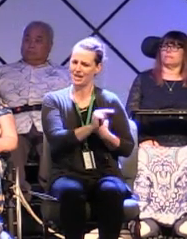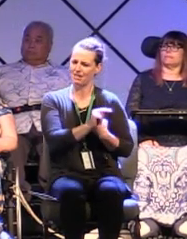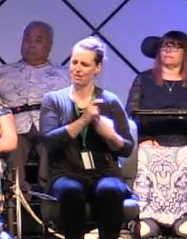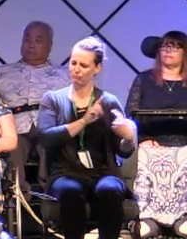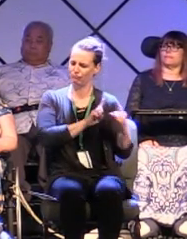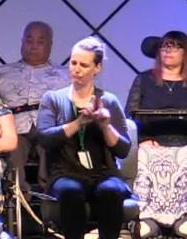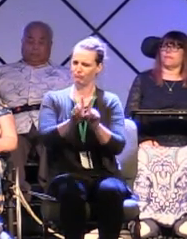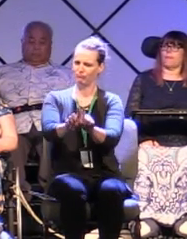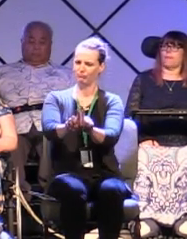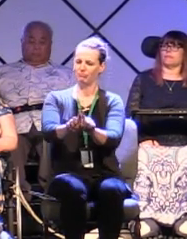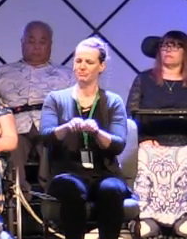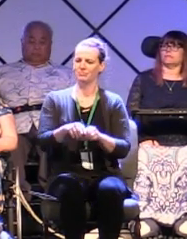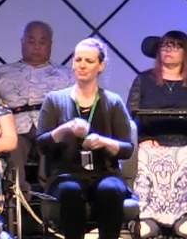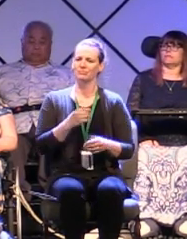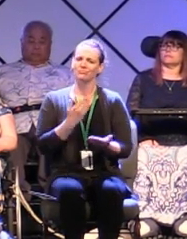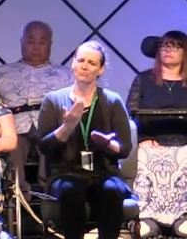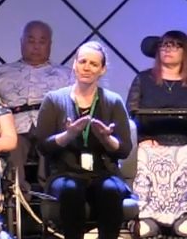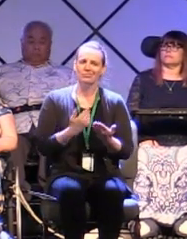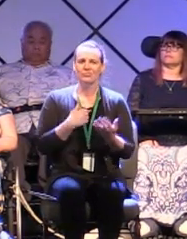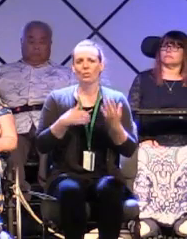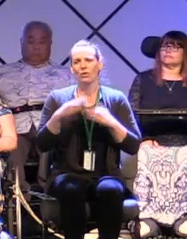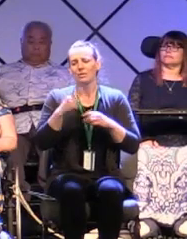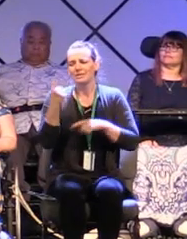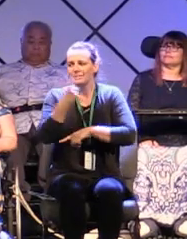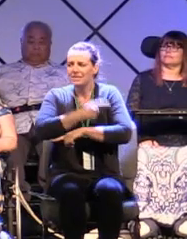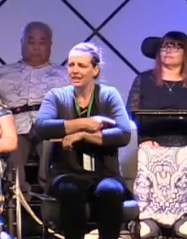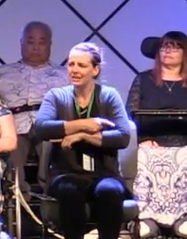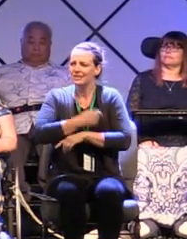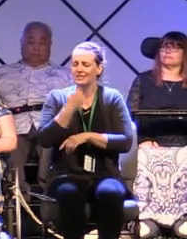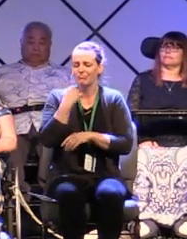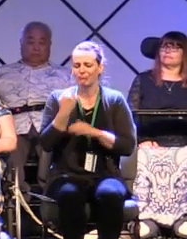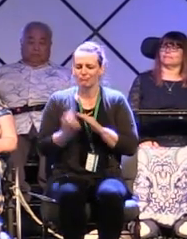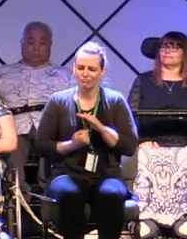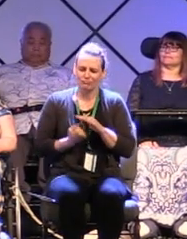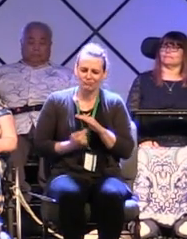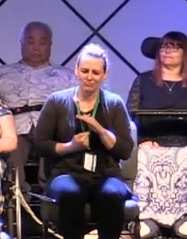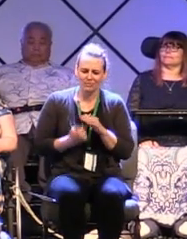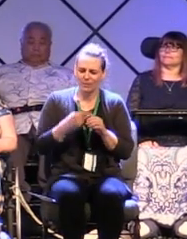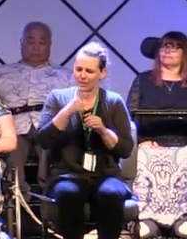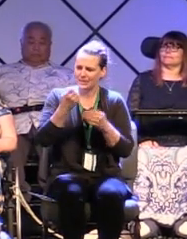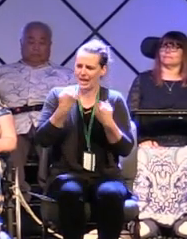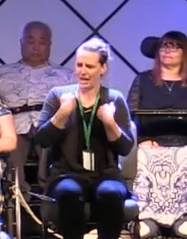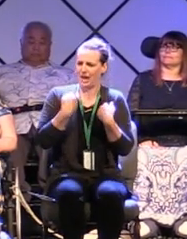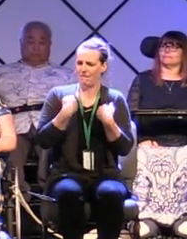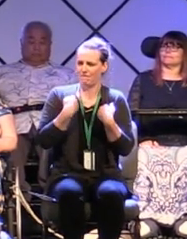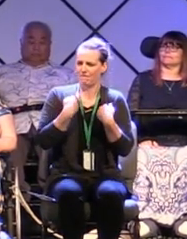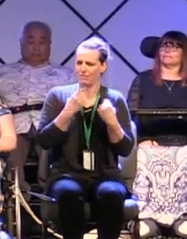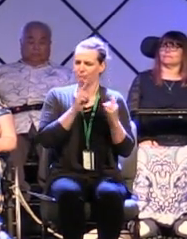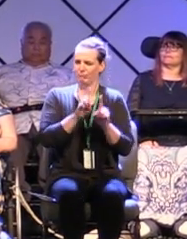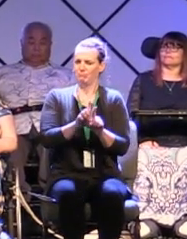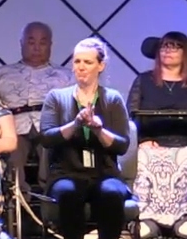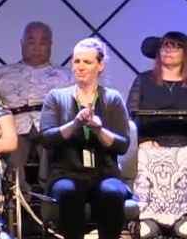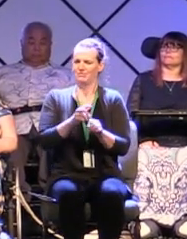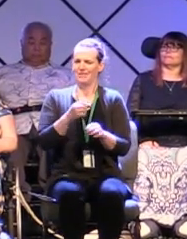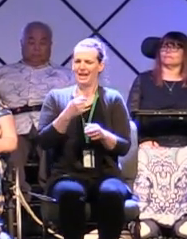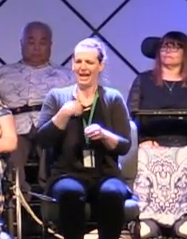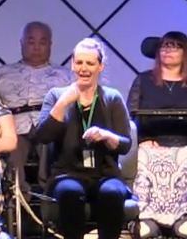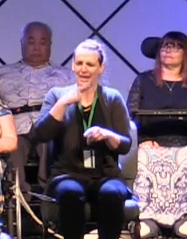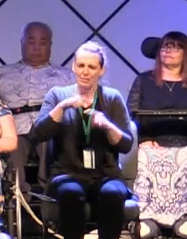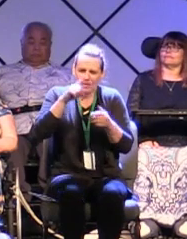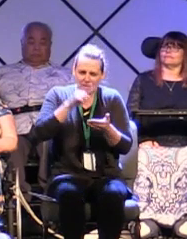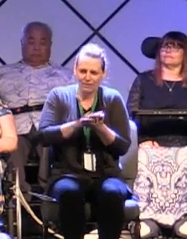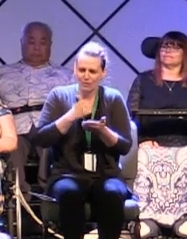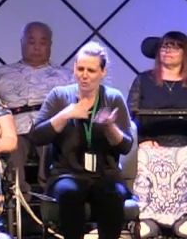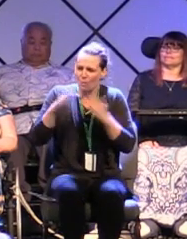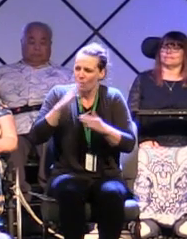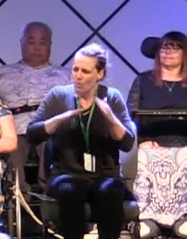need to be worried about days when I'm feeling particularly lonely because she'll be there. I can't believe I was worried that she would be